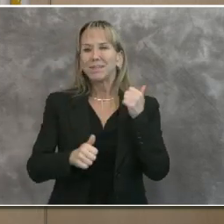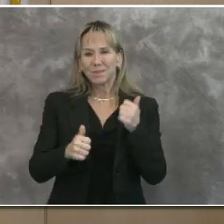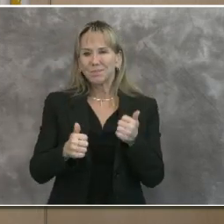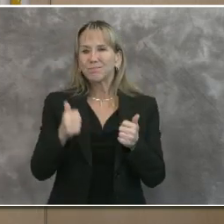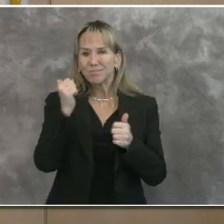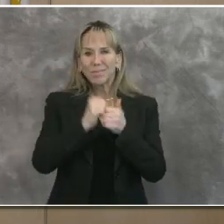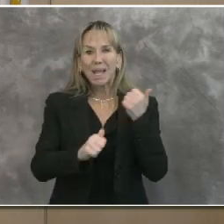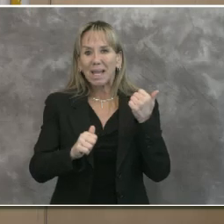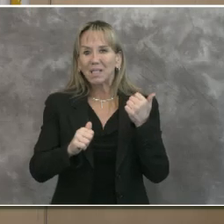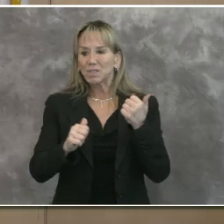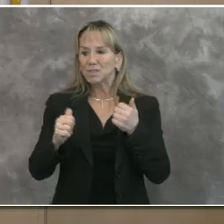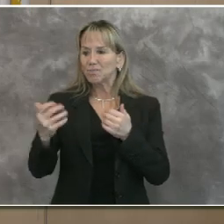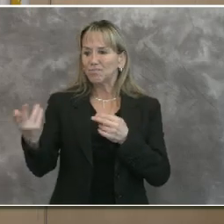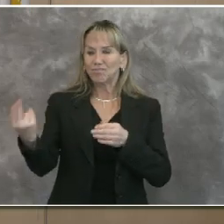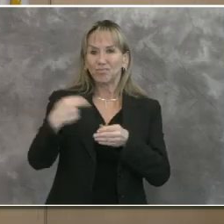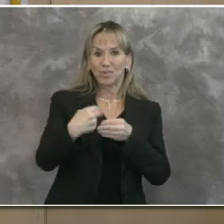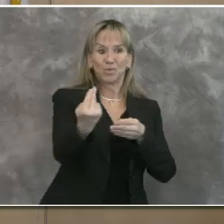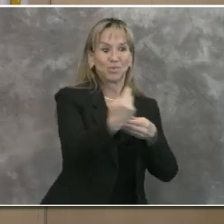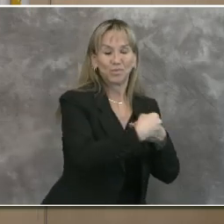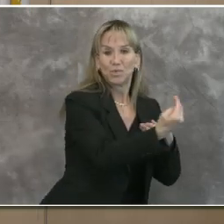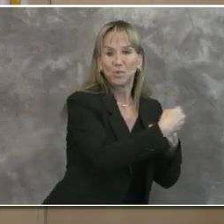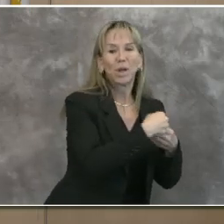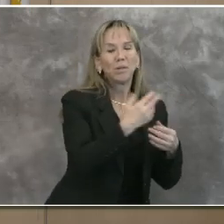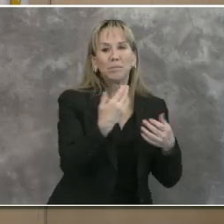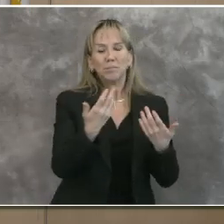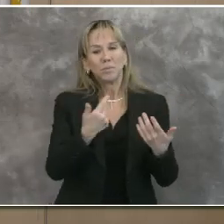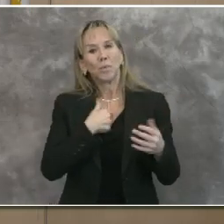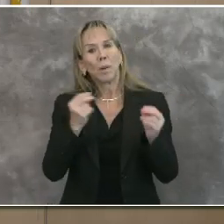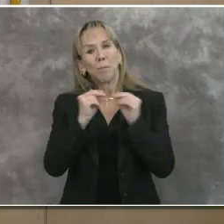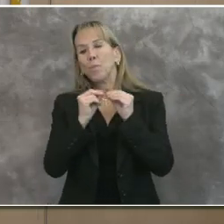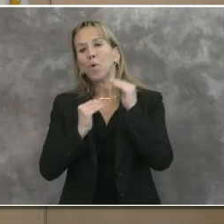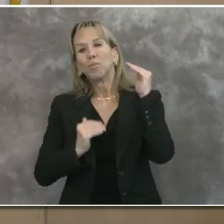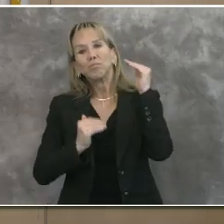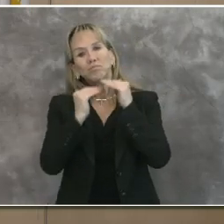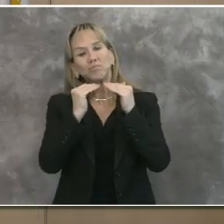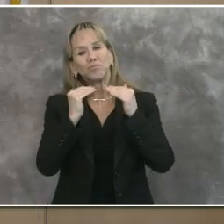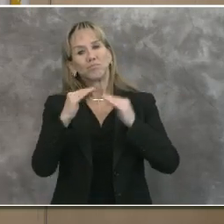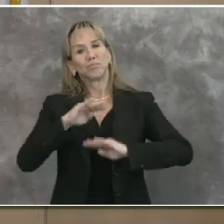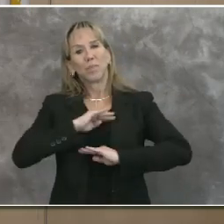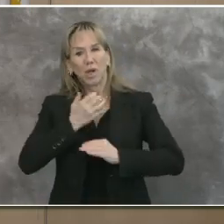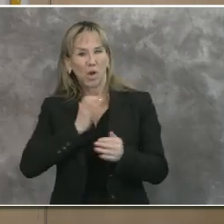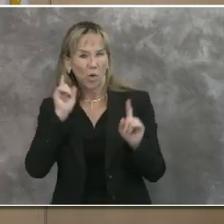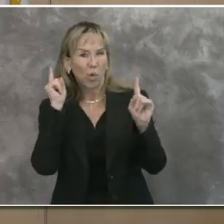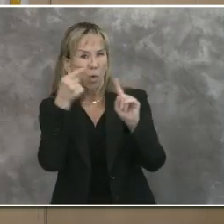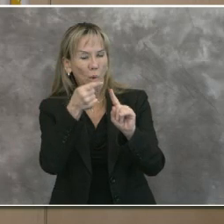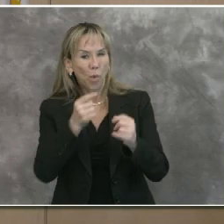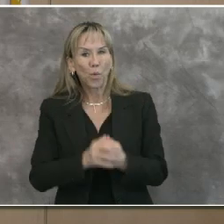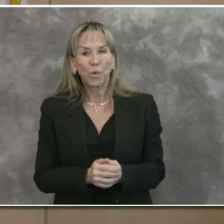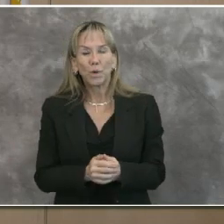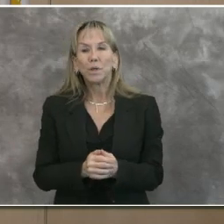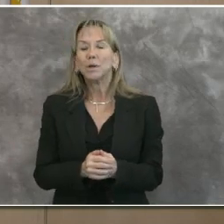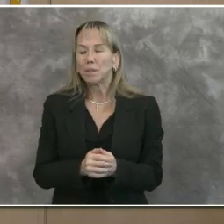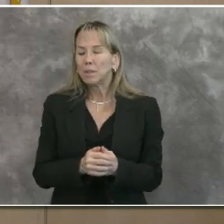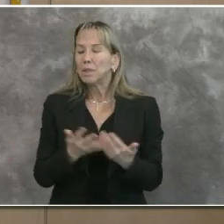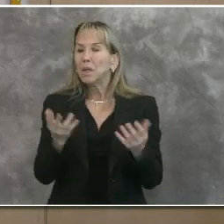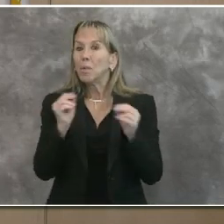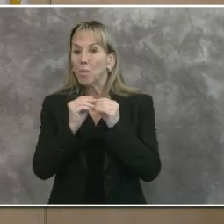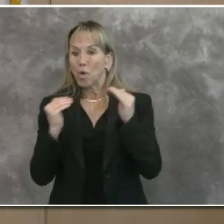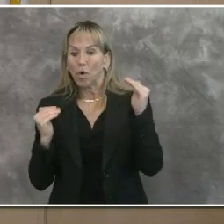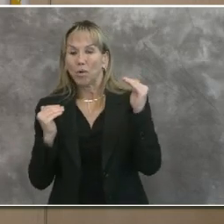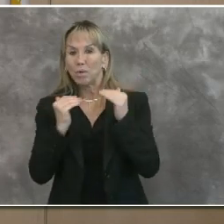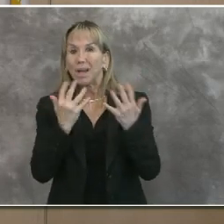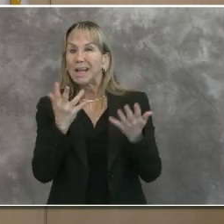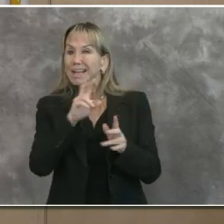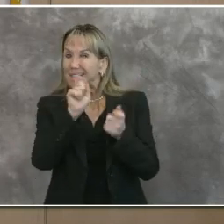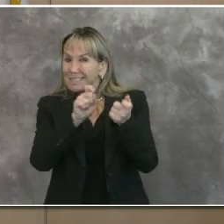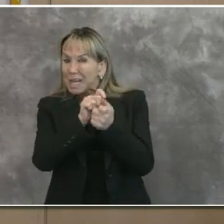we onboard gets us closer to our goal. So it gets us closer. I don't have a percentage